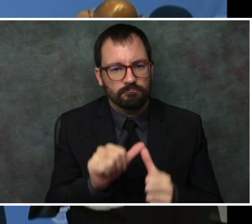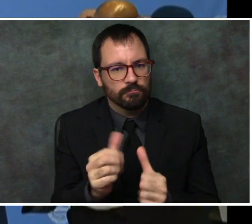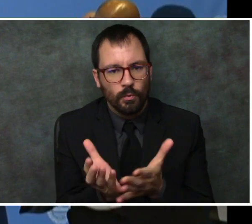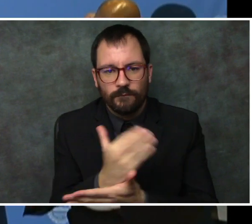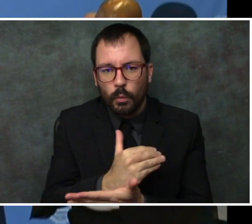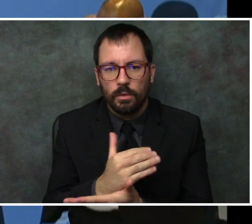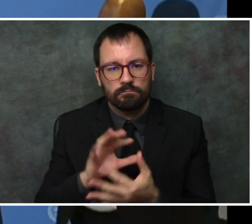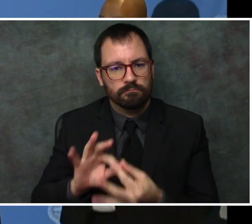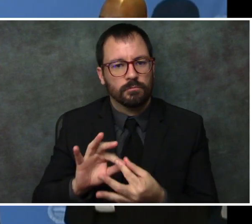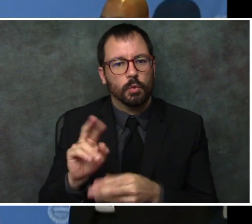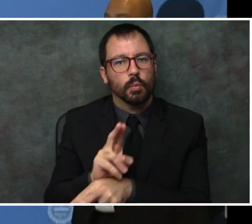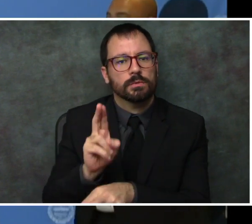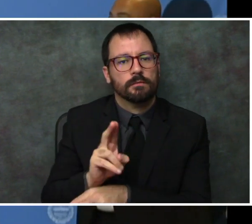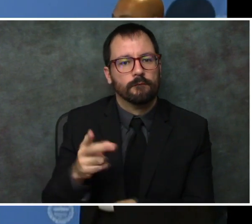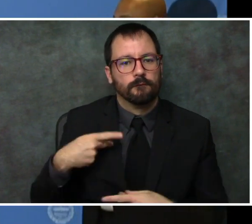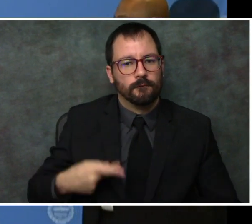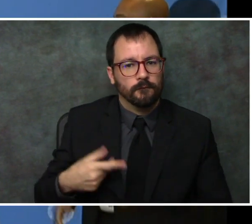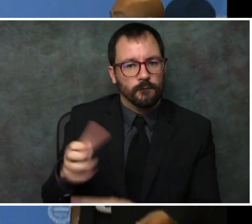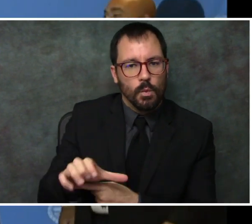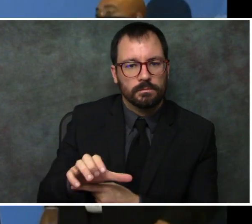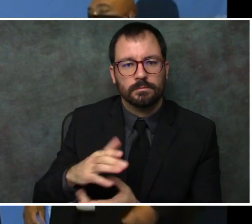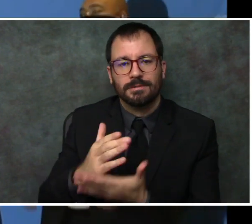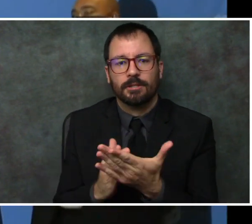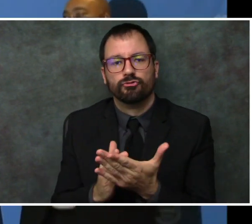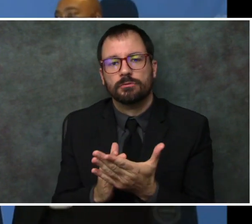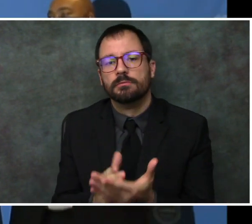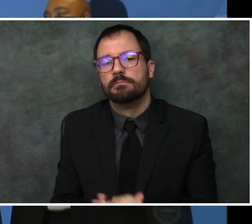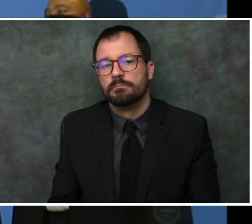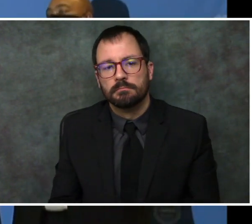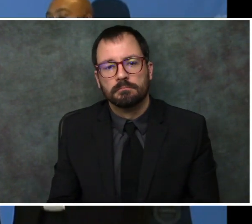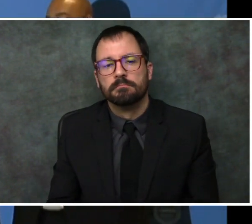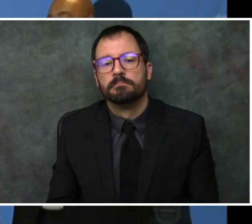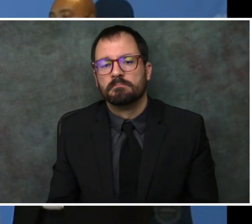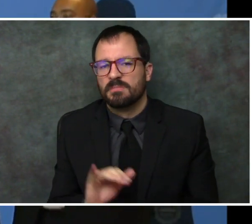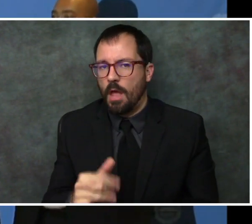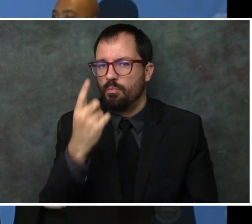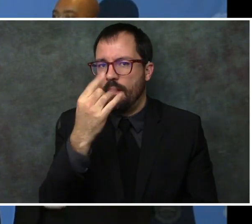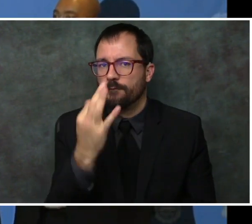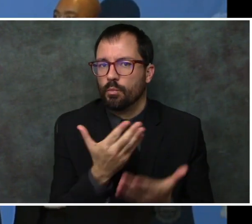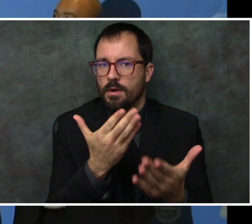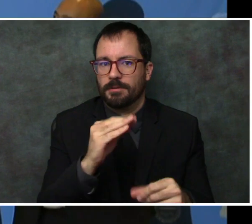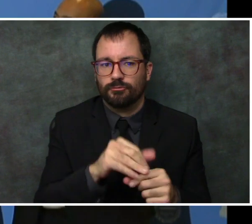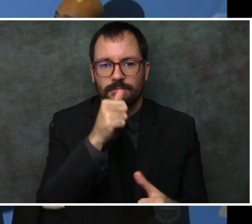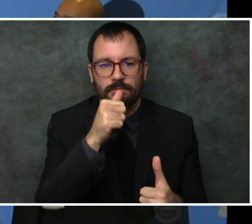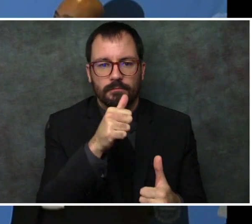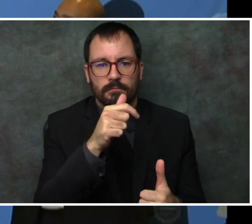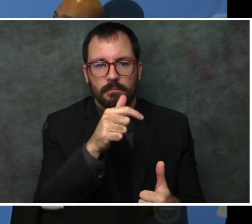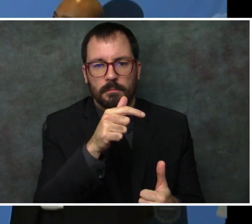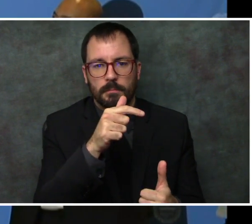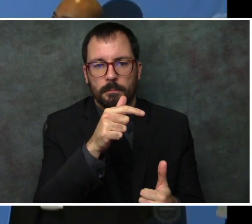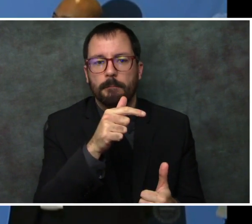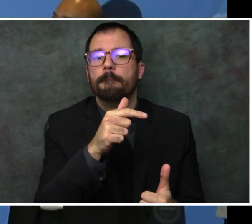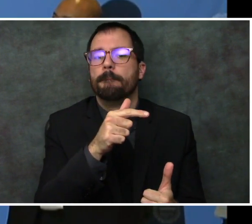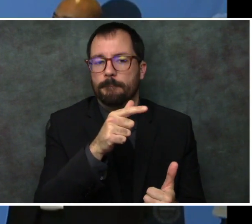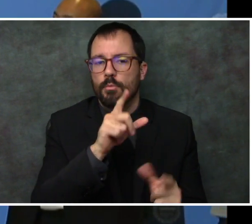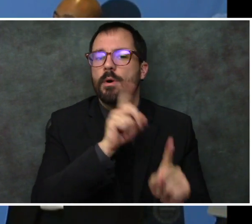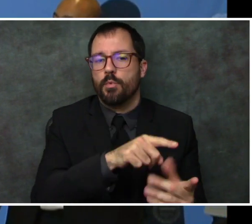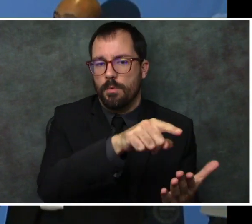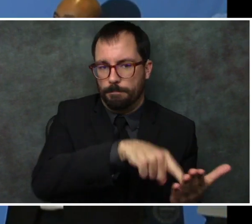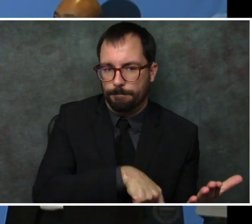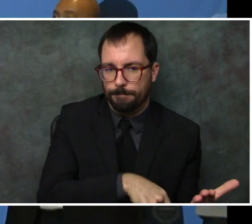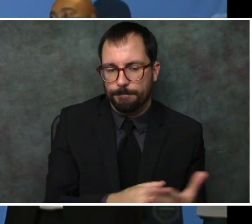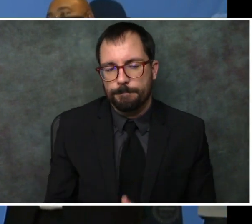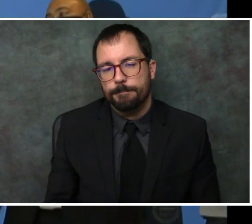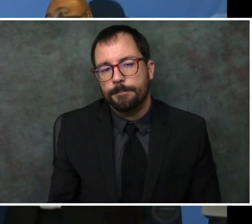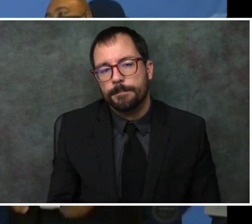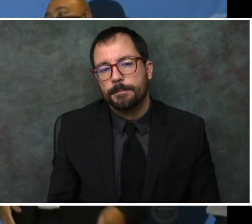one of the recommendations. All of those rules and procedures will be reviewed, not just one time, but I believe they call every year to be reviewed. So it's